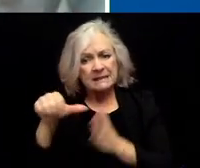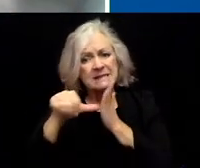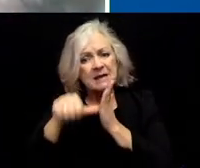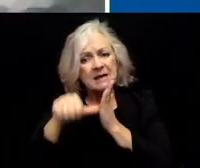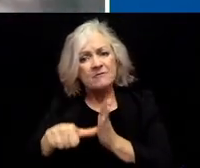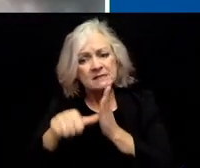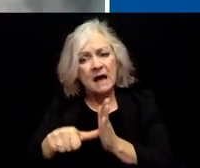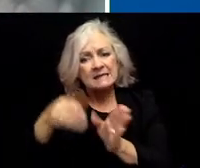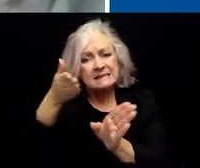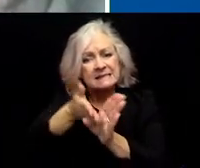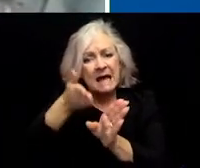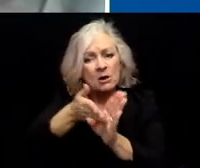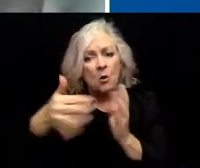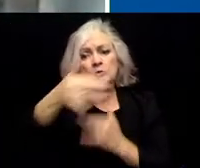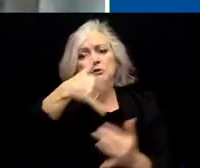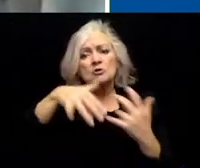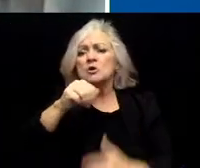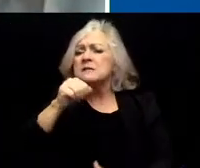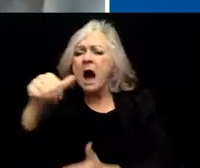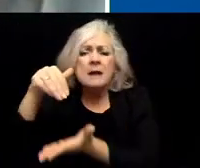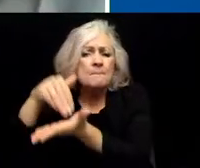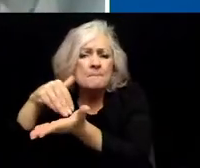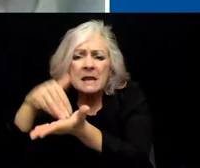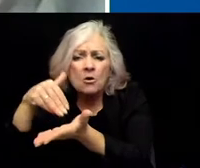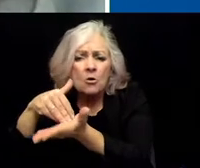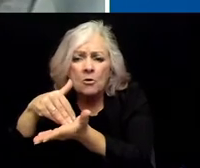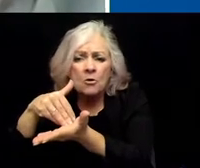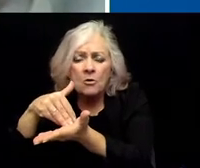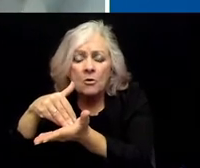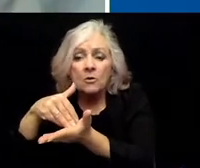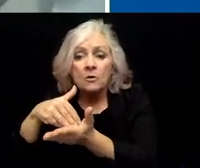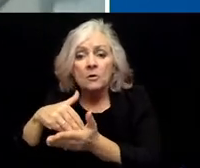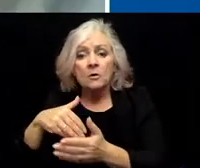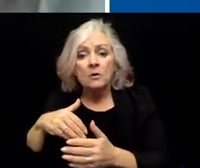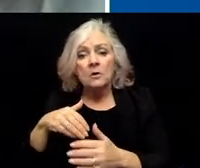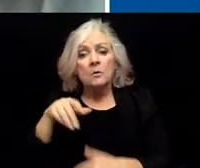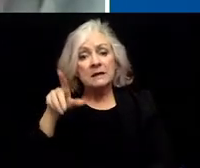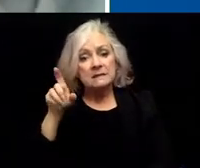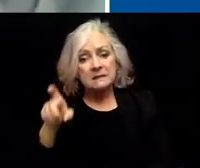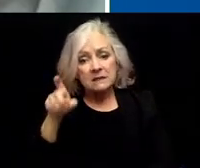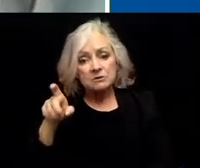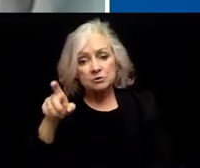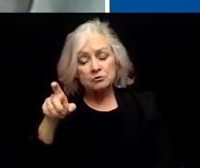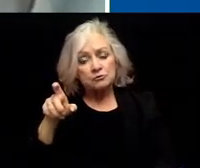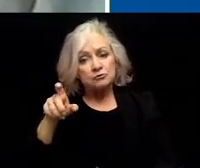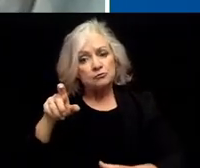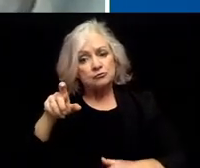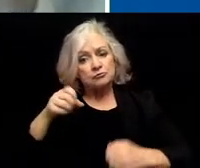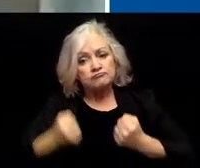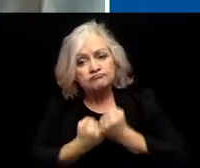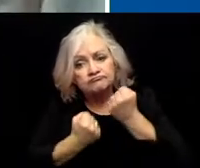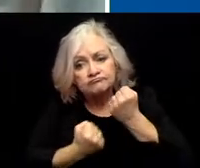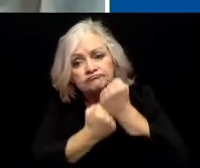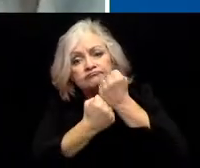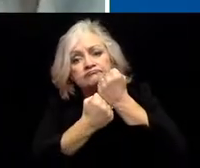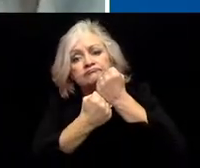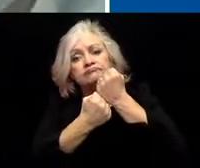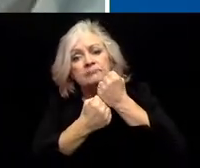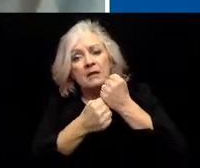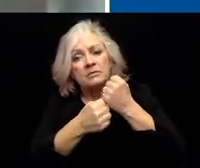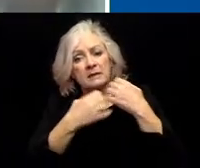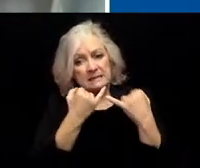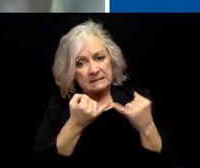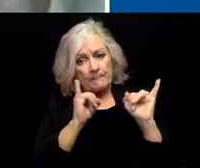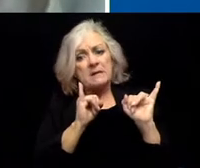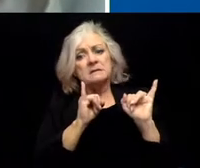the non-medical. And in doing so, we need to actually champion the agency of persons with disability to